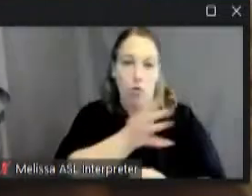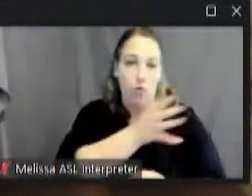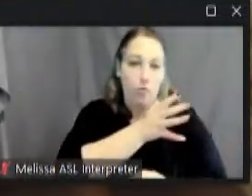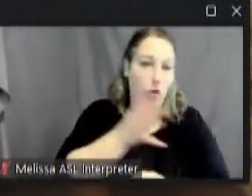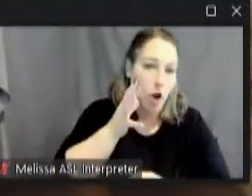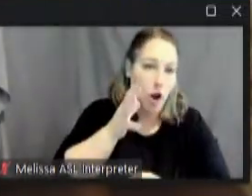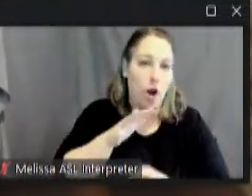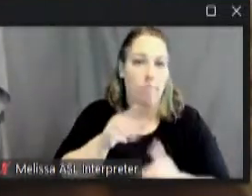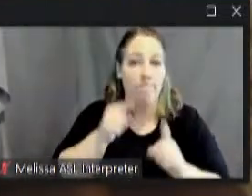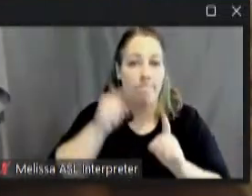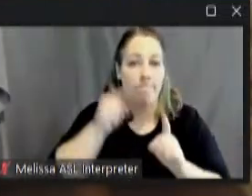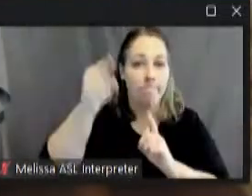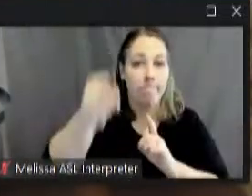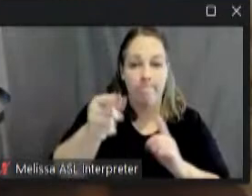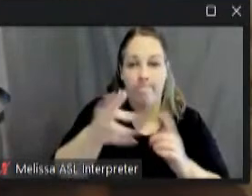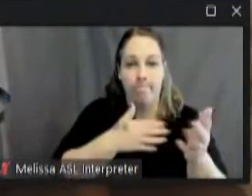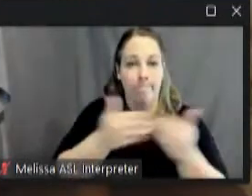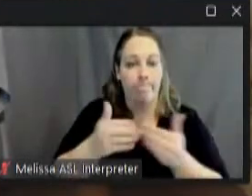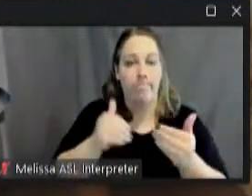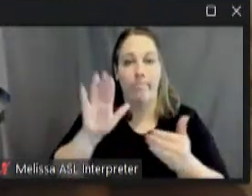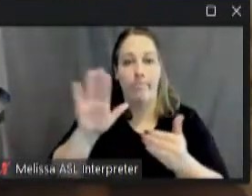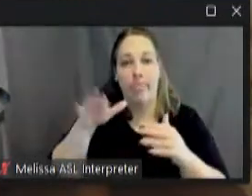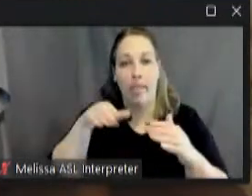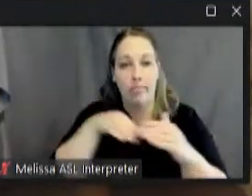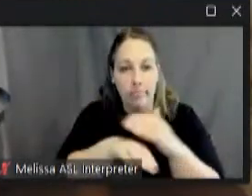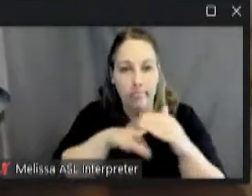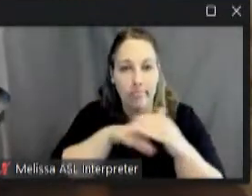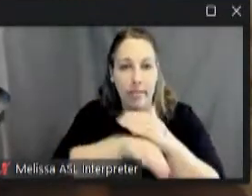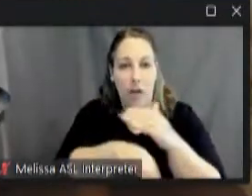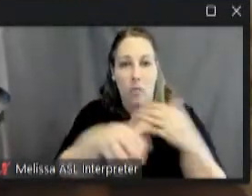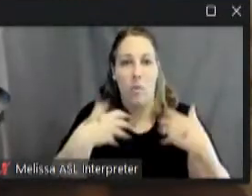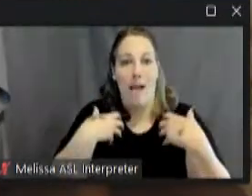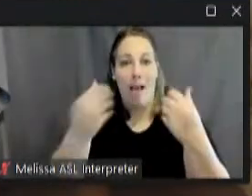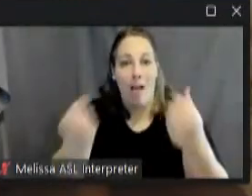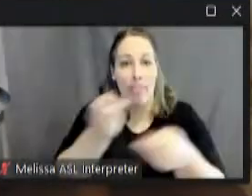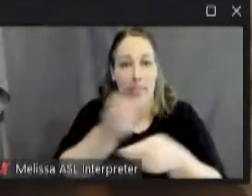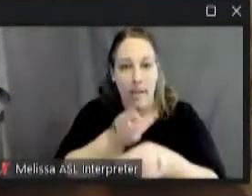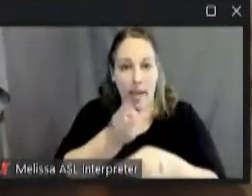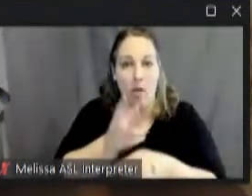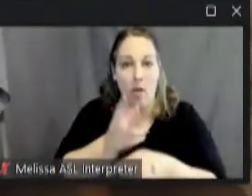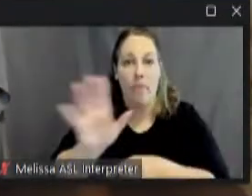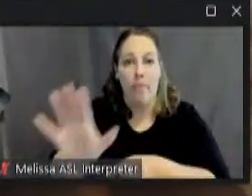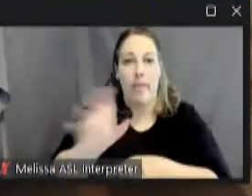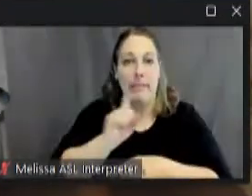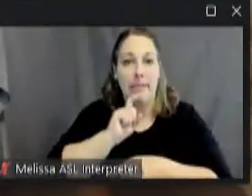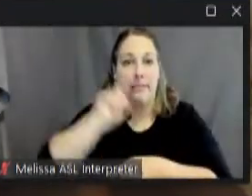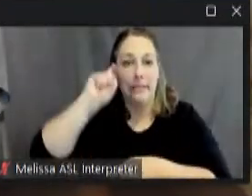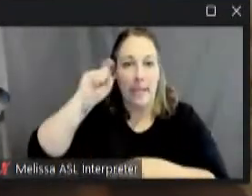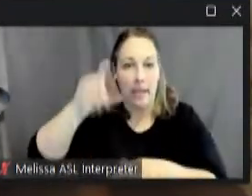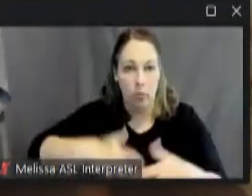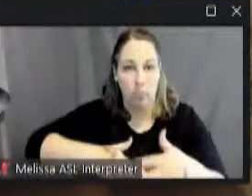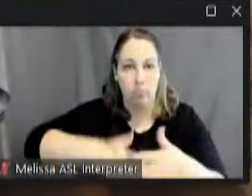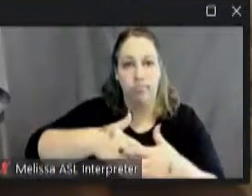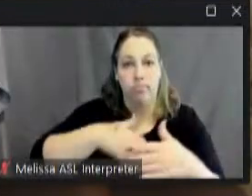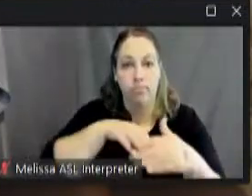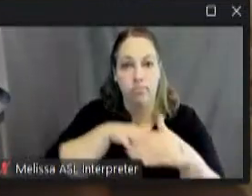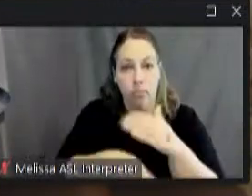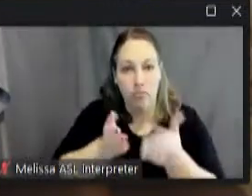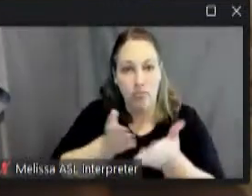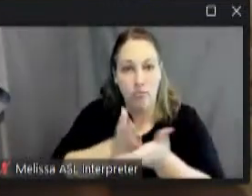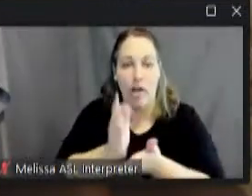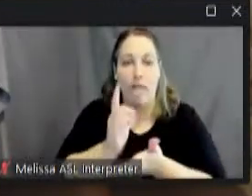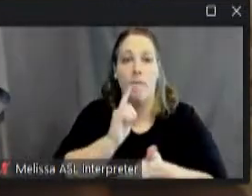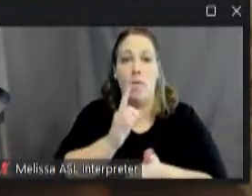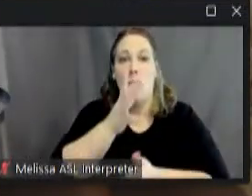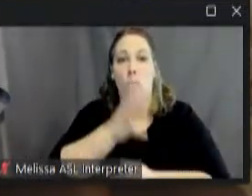Or access to health care and sexual and reproductive rights for women and girls with disabilities.